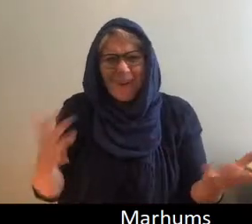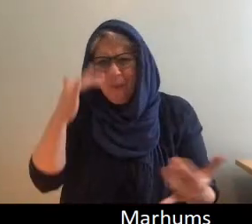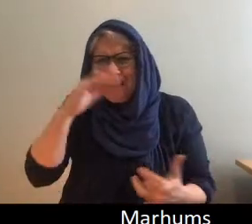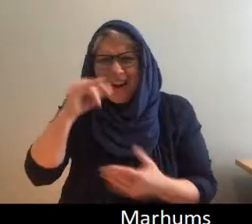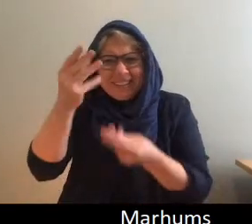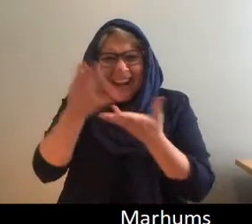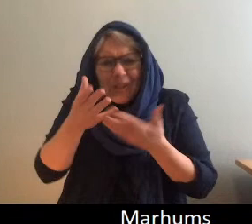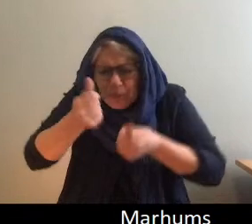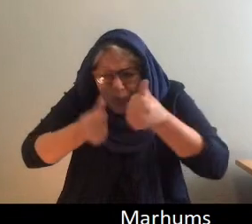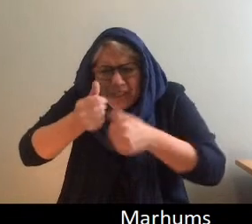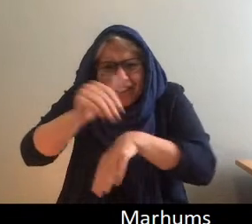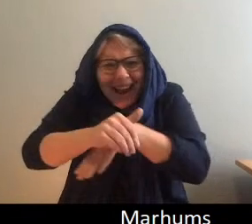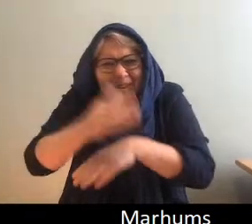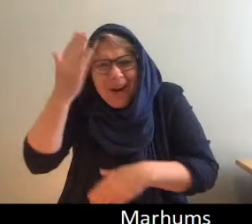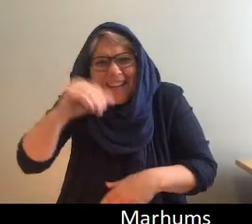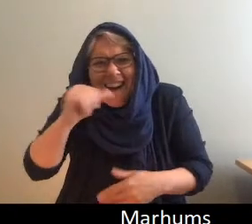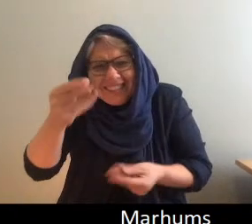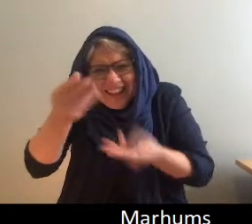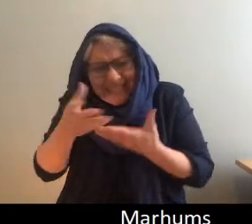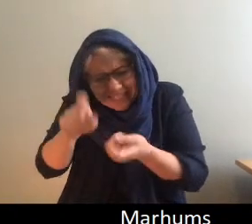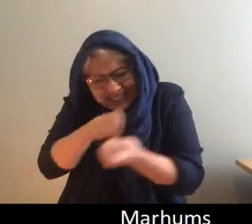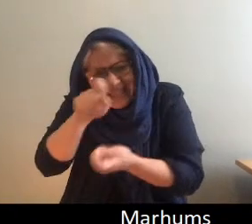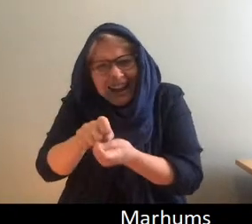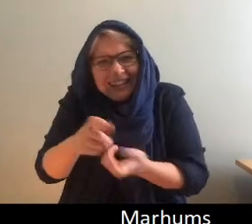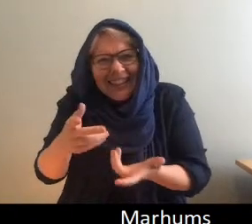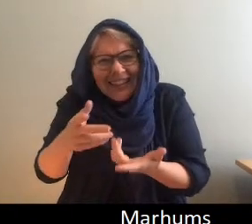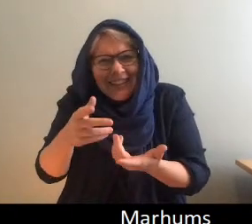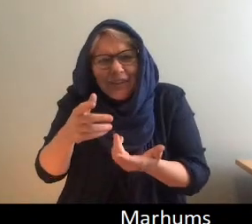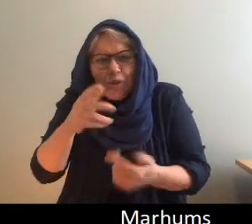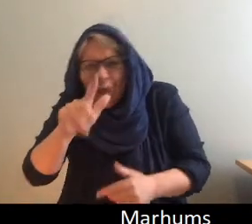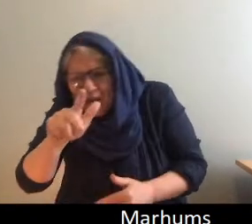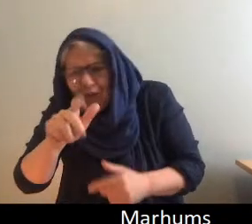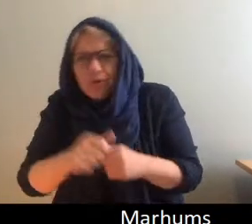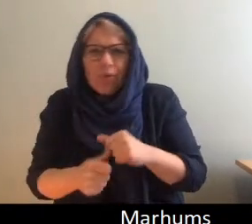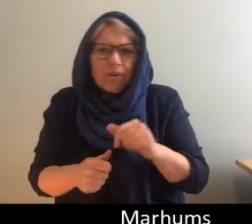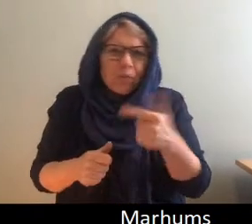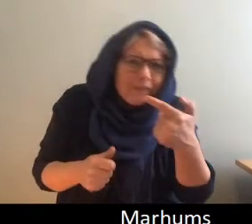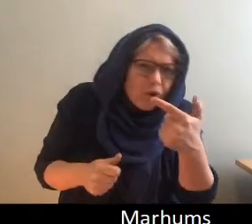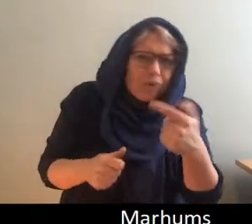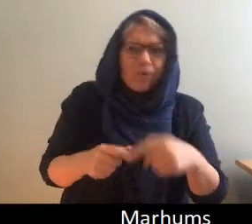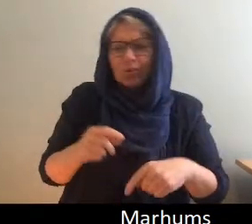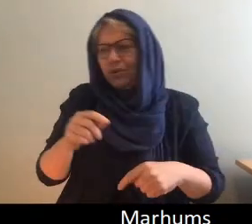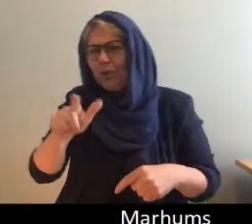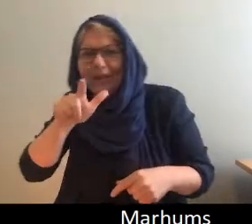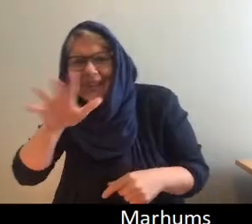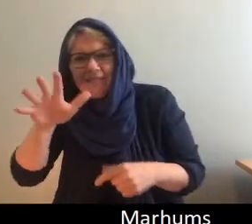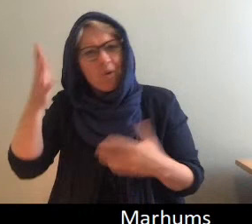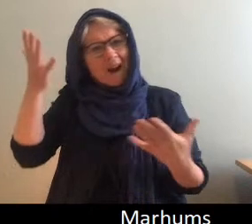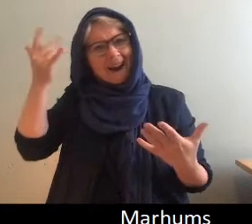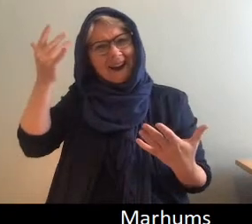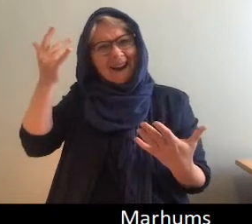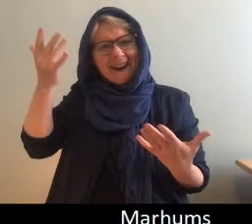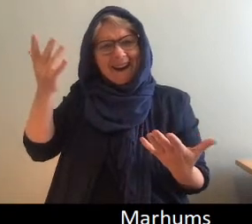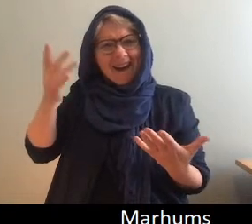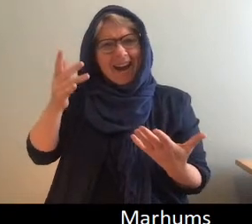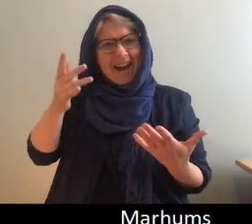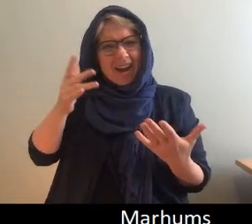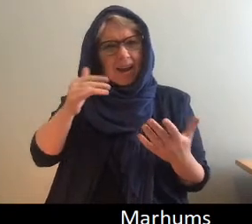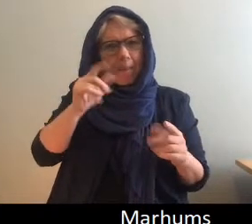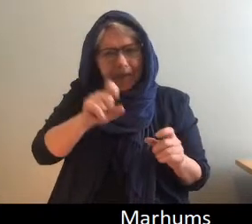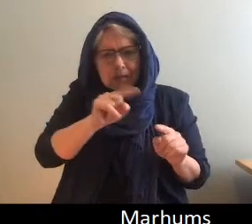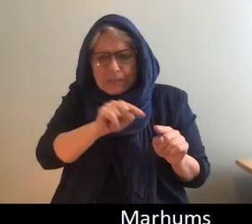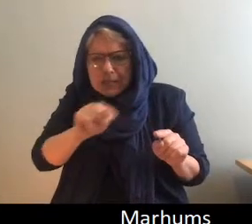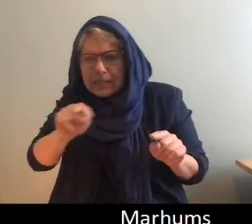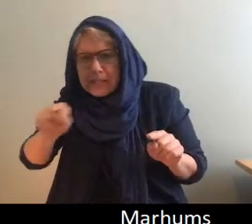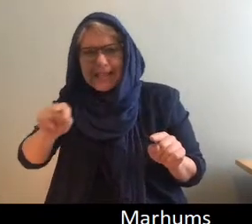we maintain our acts of worship on these, you know, 6 nights, inshallah, if possible, and do as